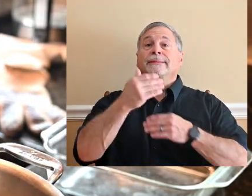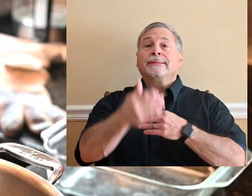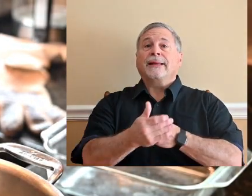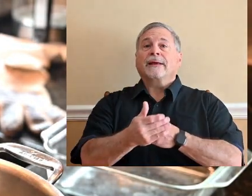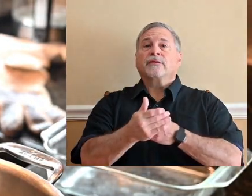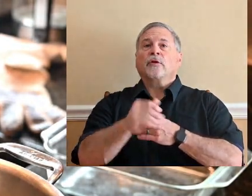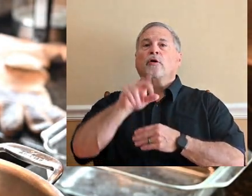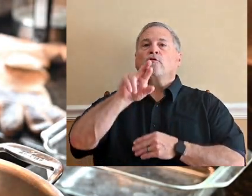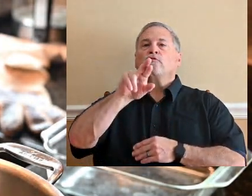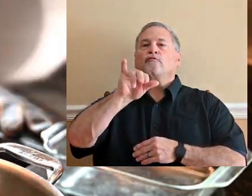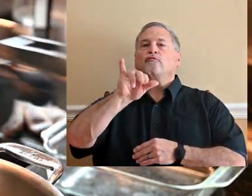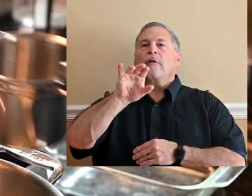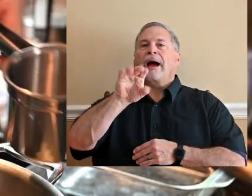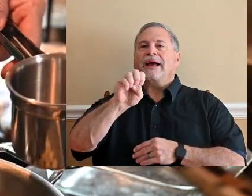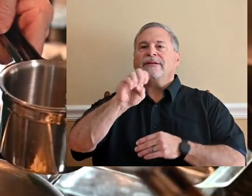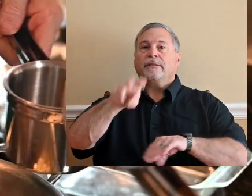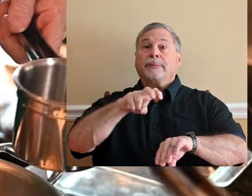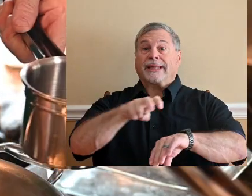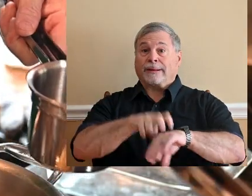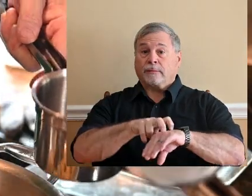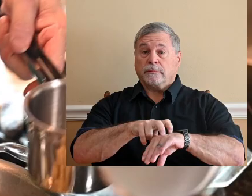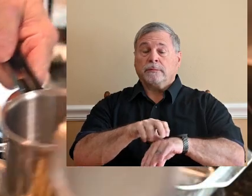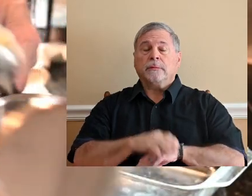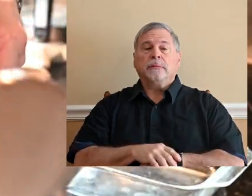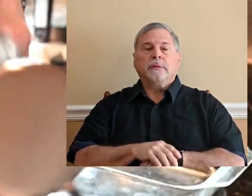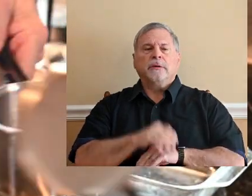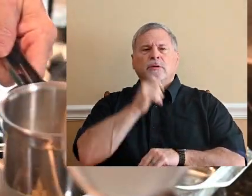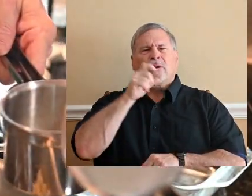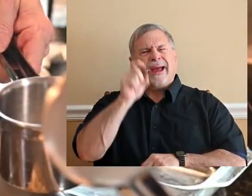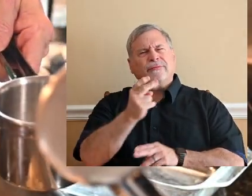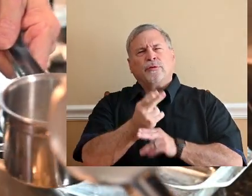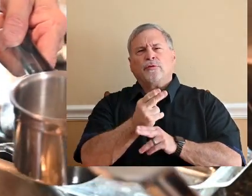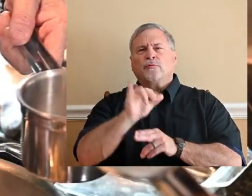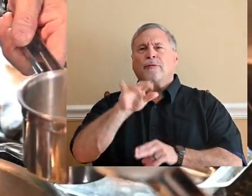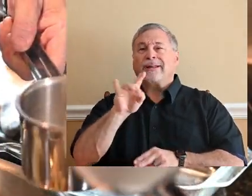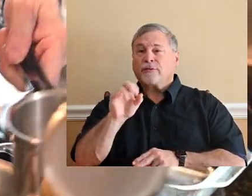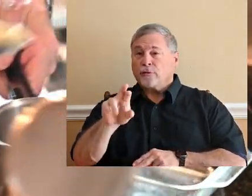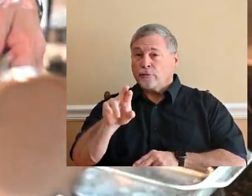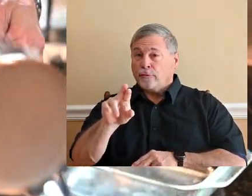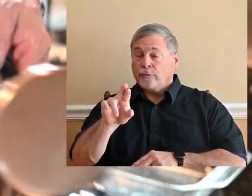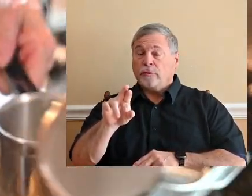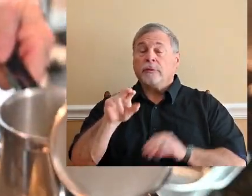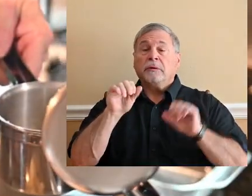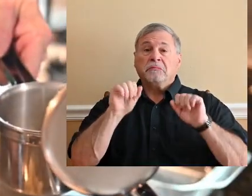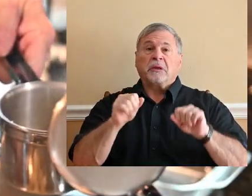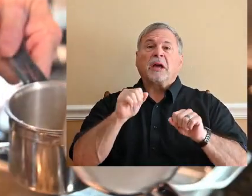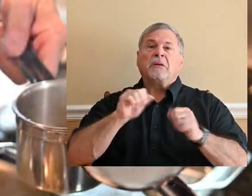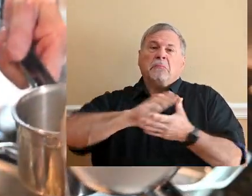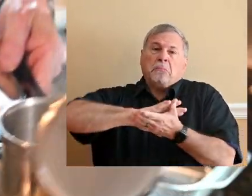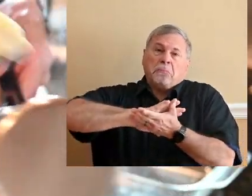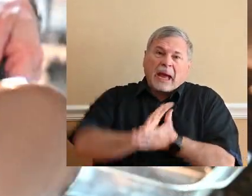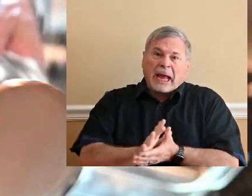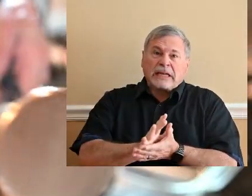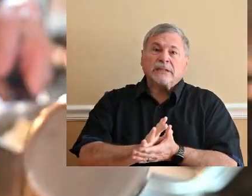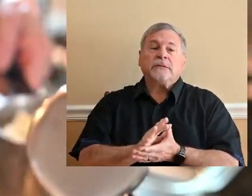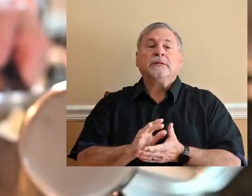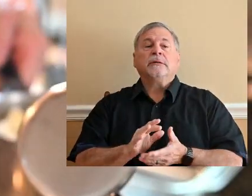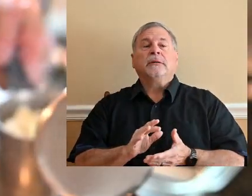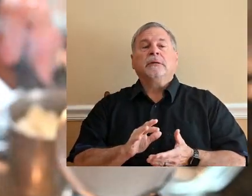Okay, the next thing we're going to do is we're going to rice the potatoes. Now, you don't have to use a ricer. You could just mash